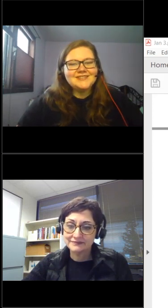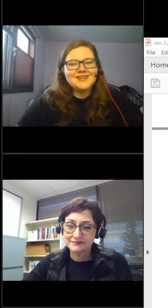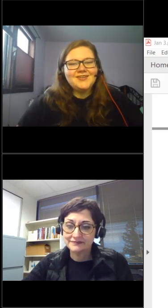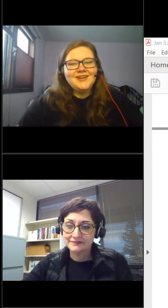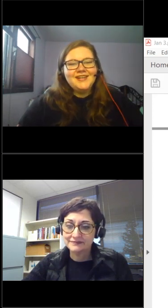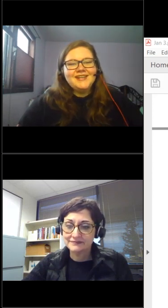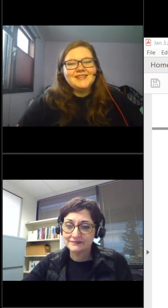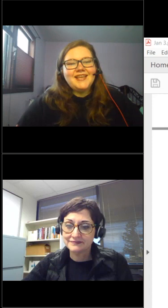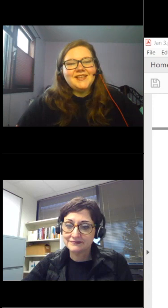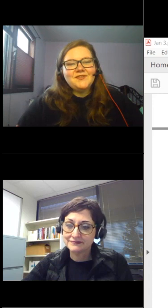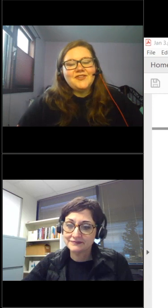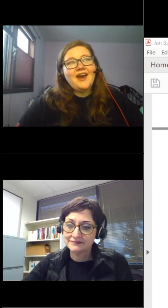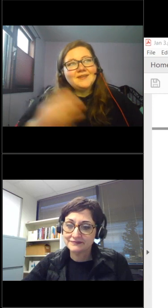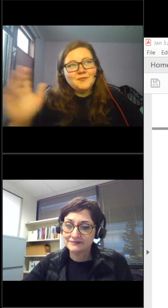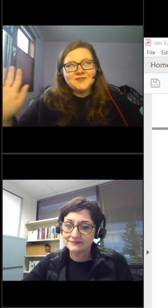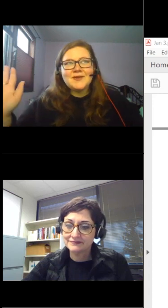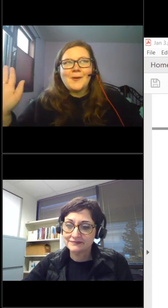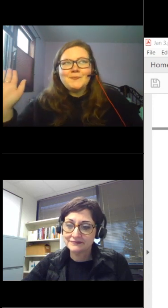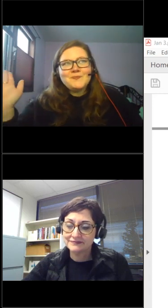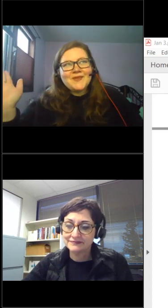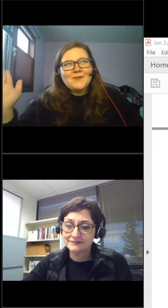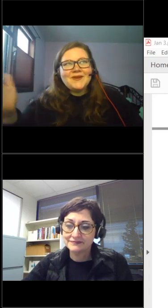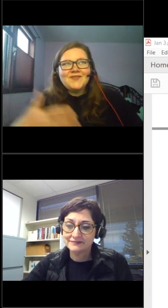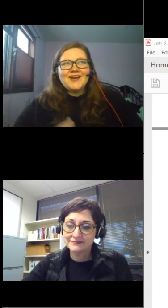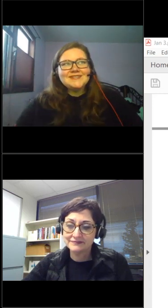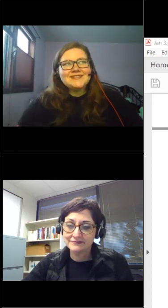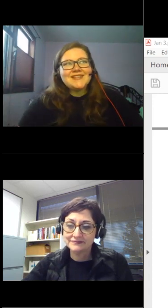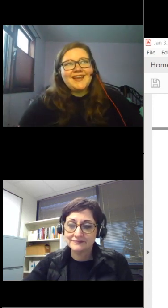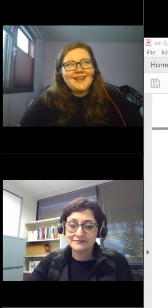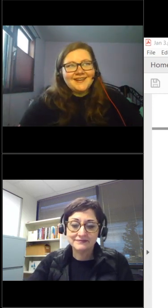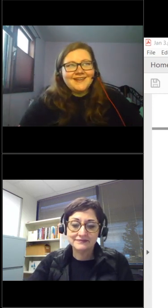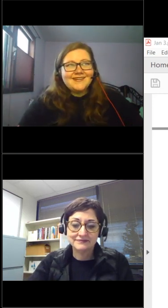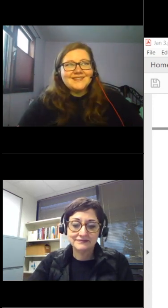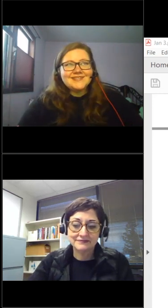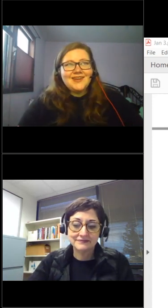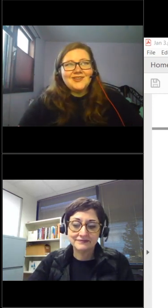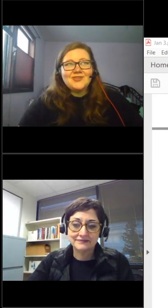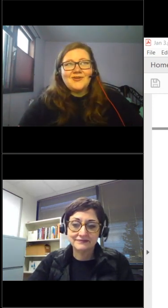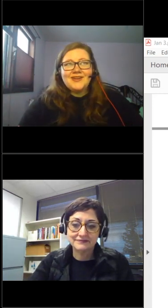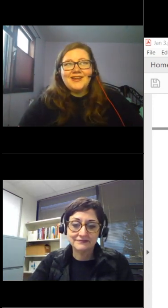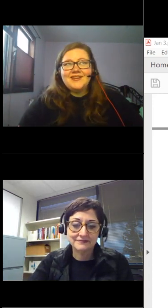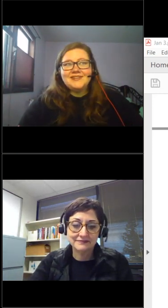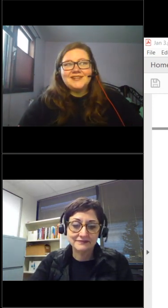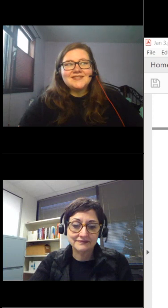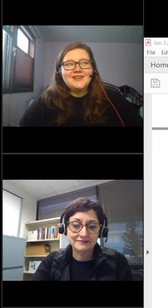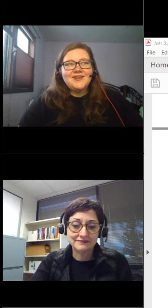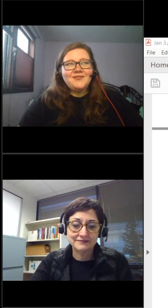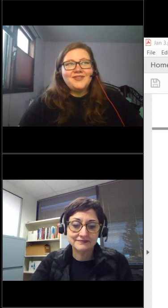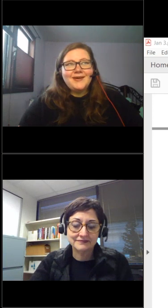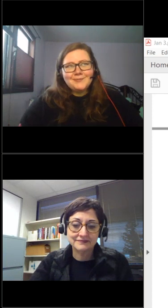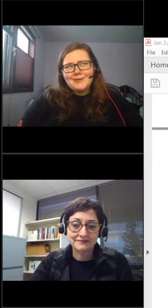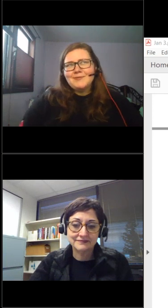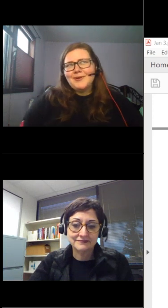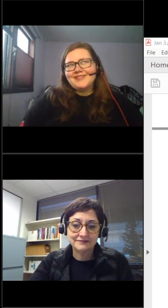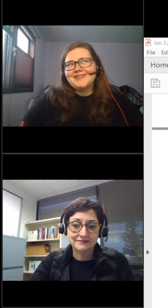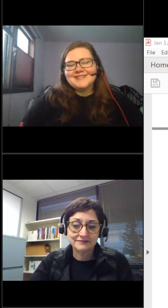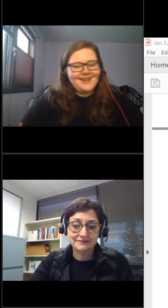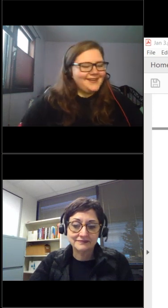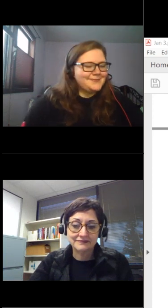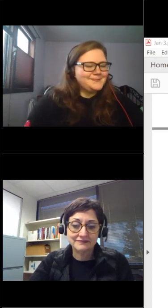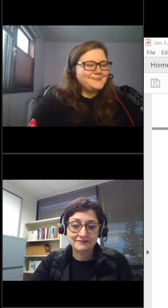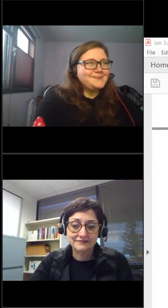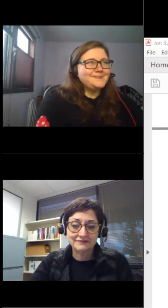information. So thank you for that. So we'll give you guys a second to kind of throw in any ideas that you have on that, maybe more than